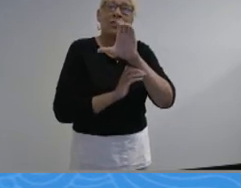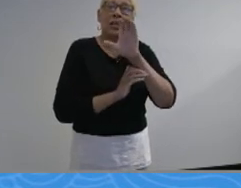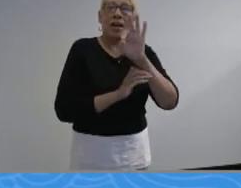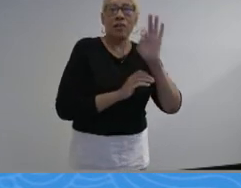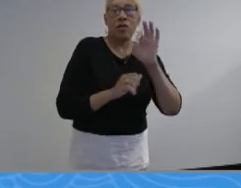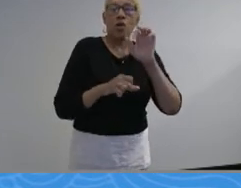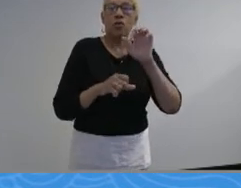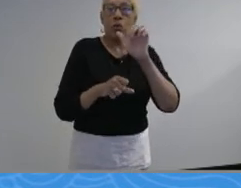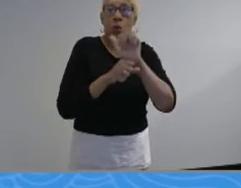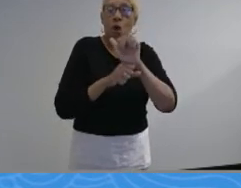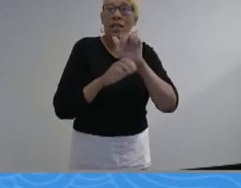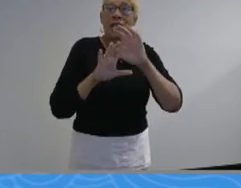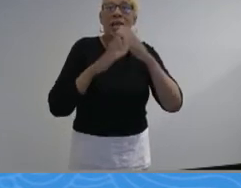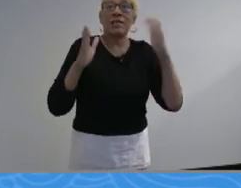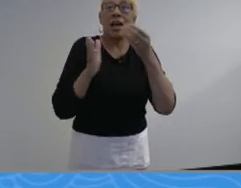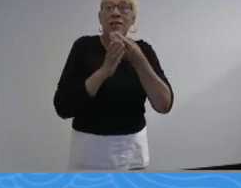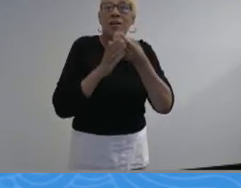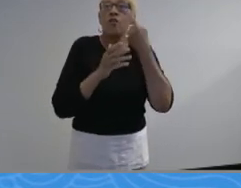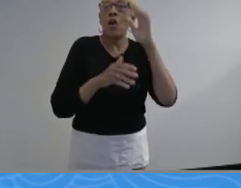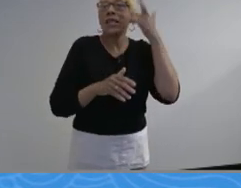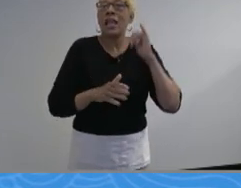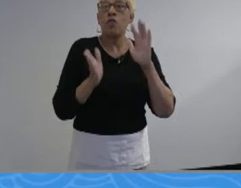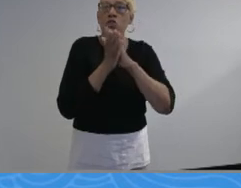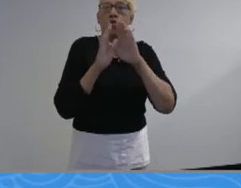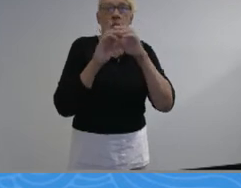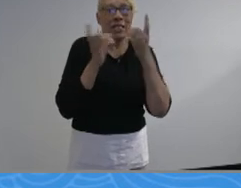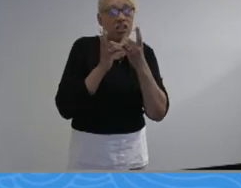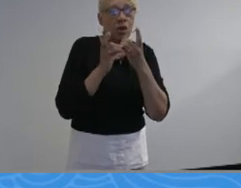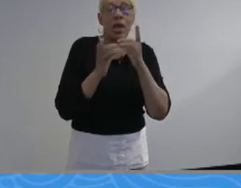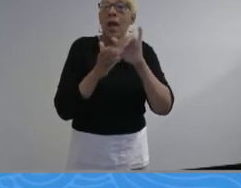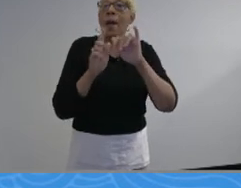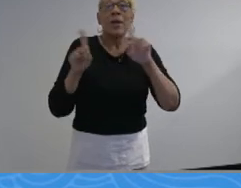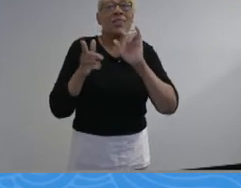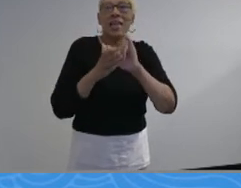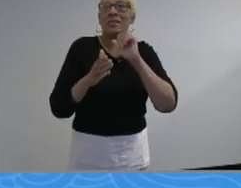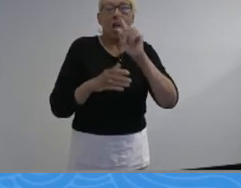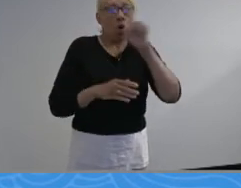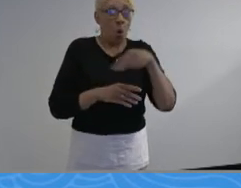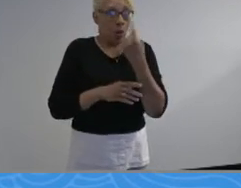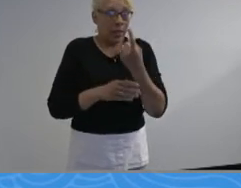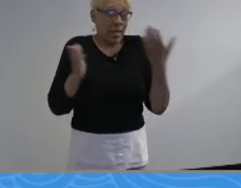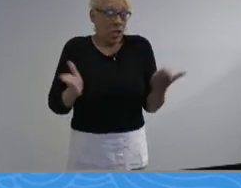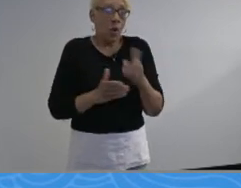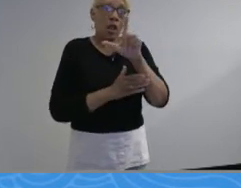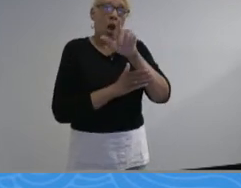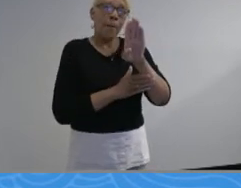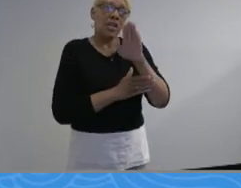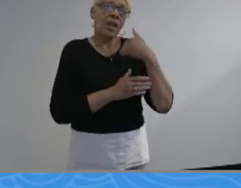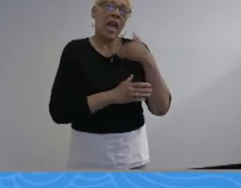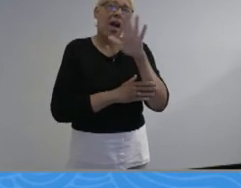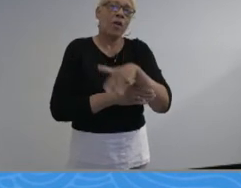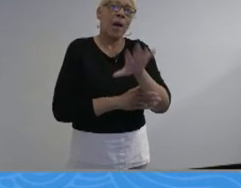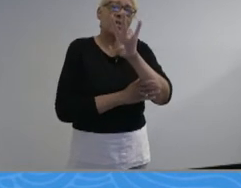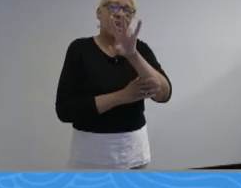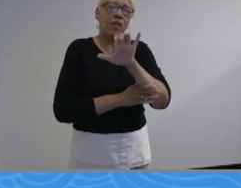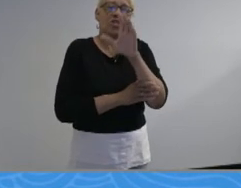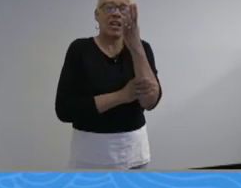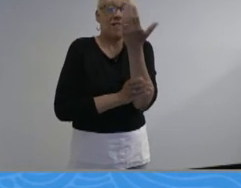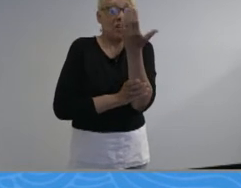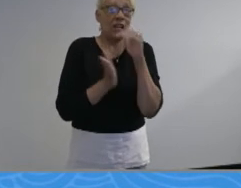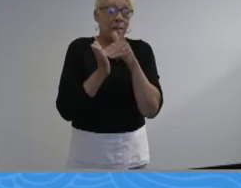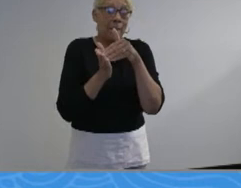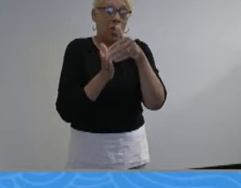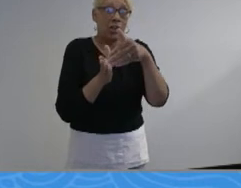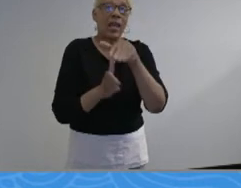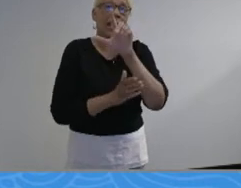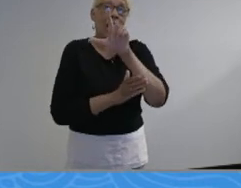funding for California school districts, but it's not the only funding, right? In Long Beach here this year, there's about $715